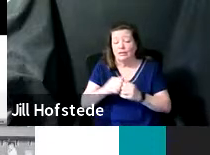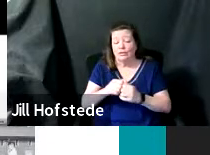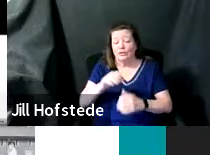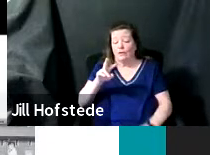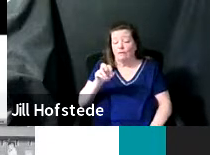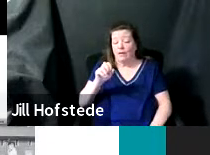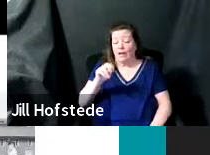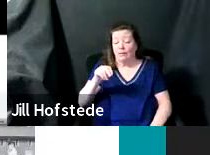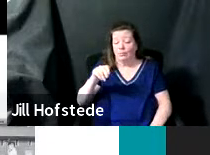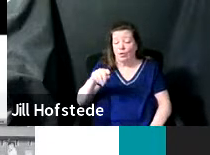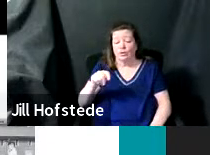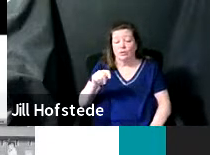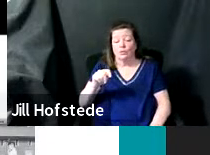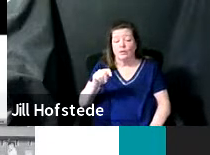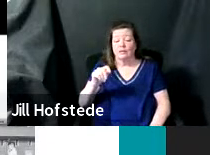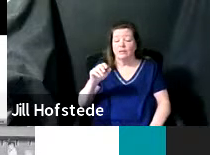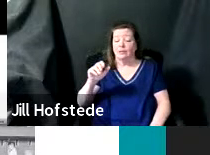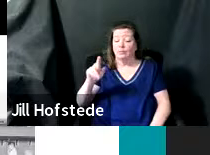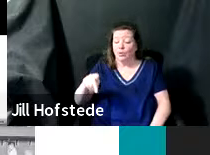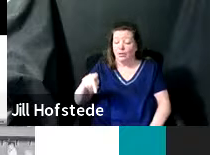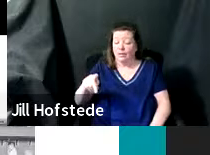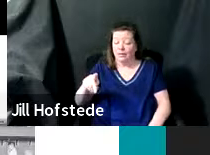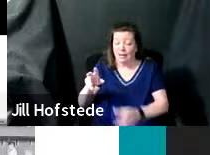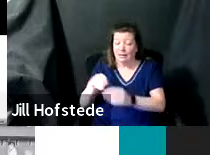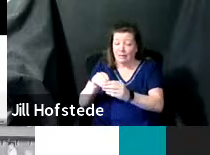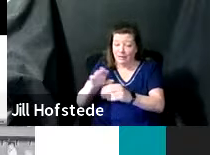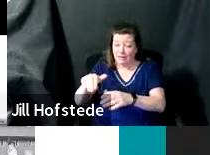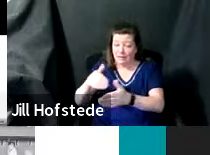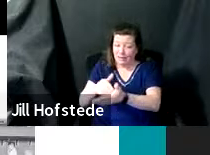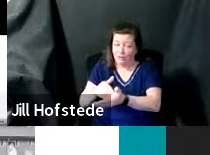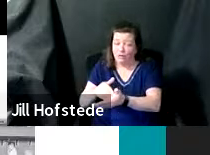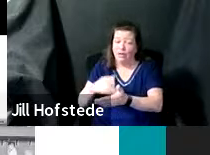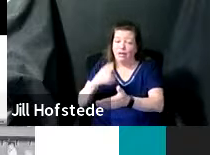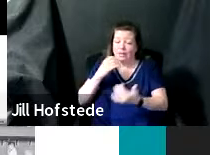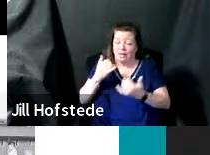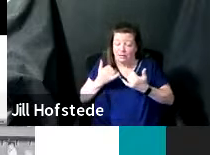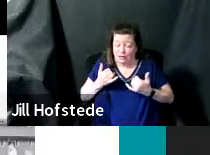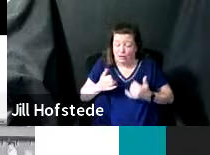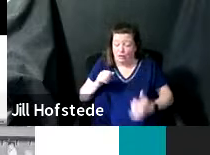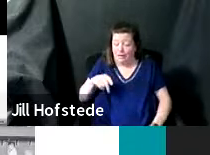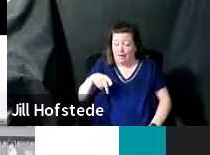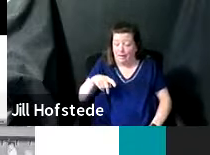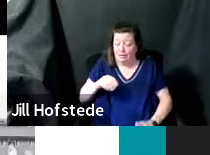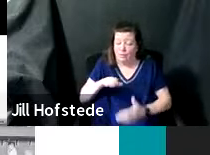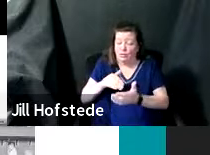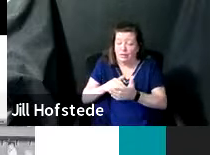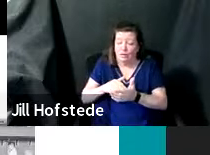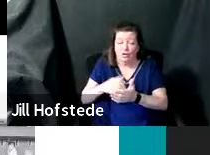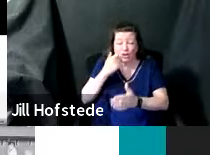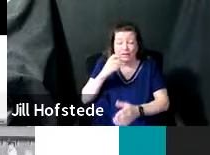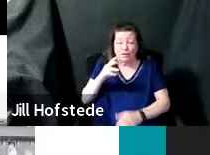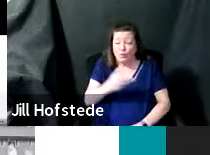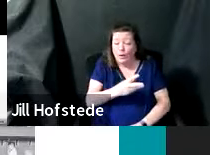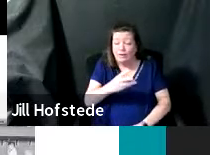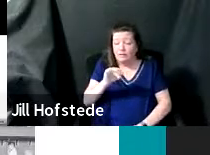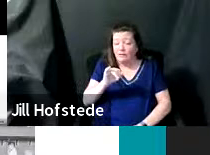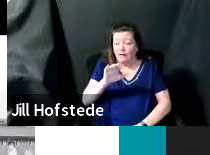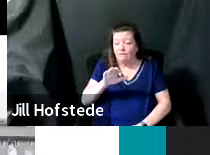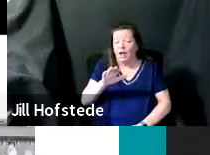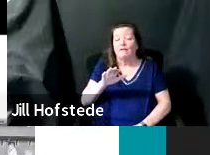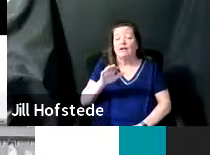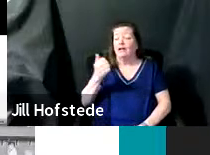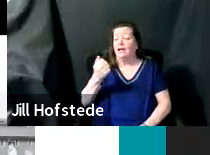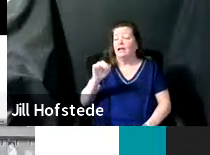the Portland Assembly Center, which is the current expo center just west of the I-5 bridge. And in 1942, the